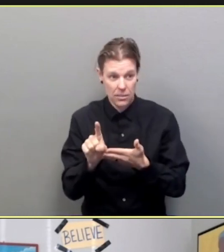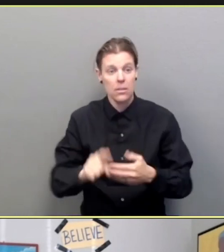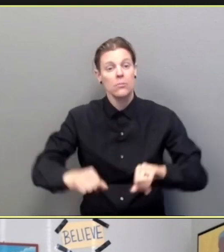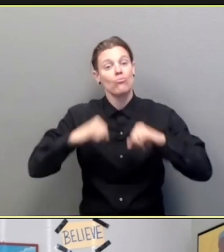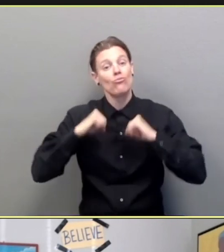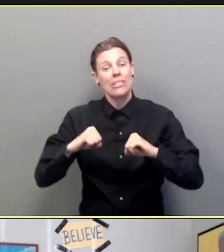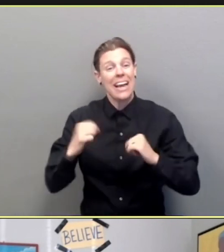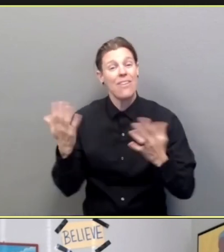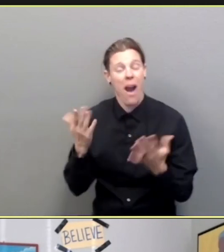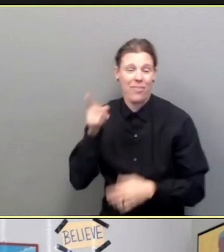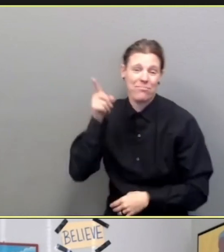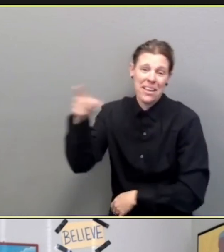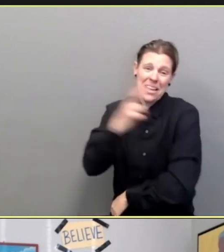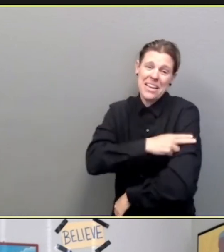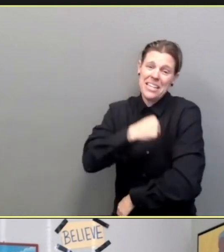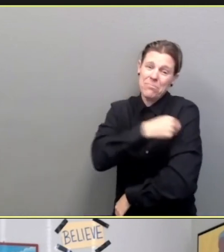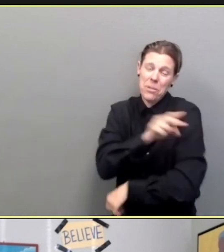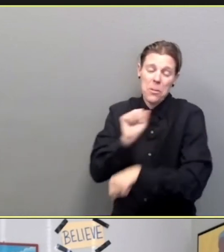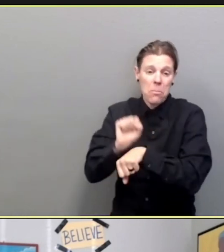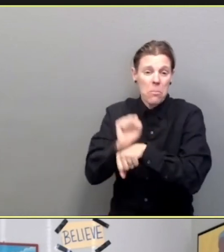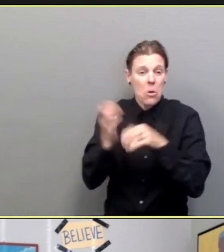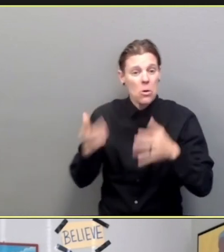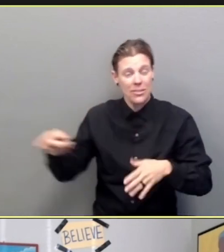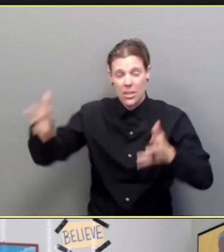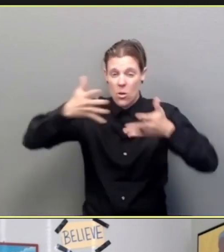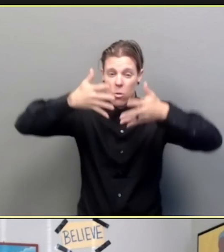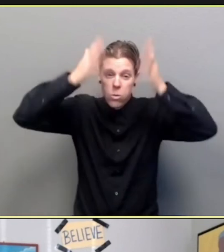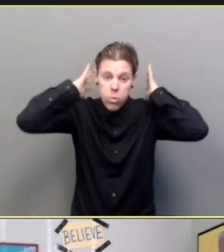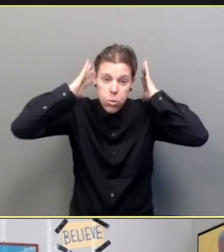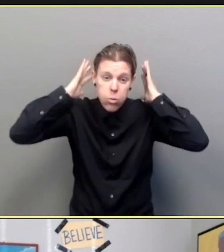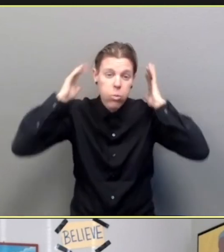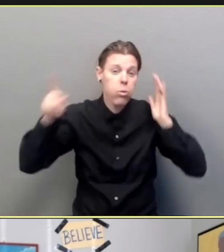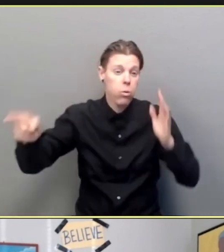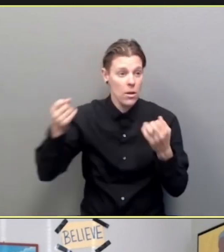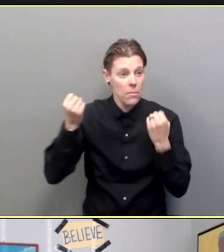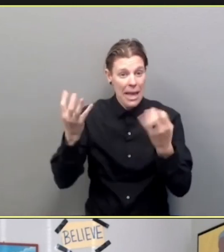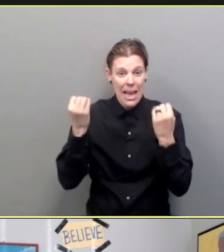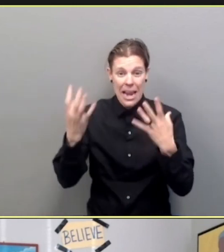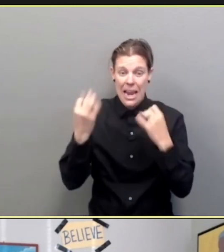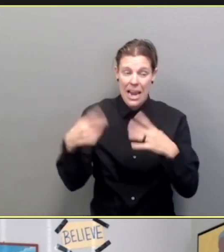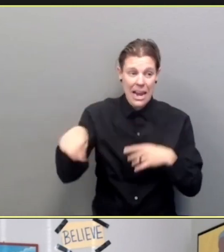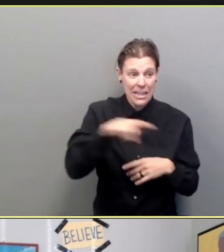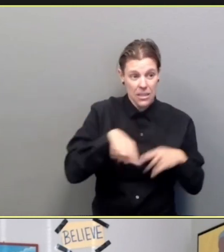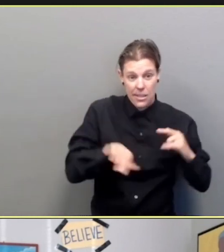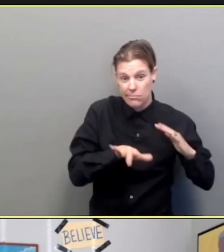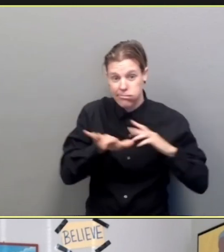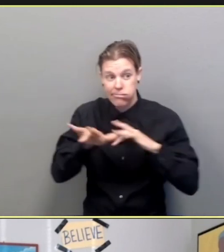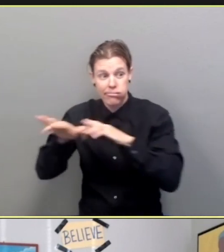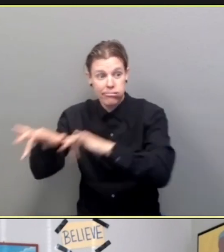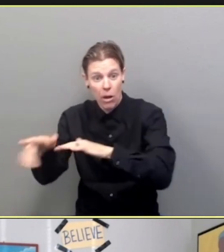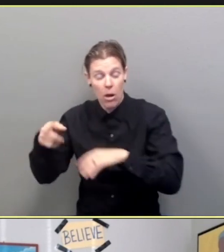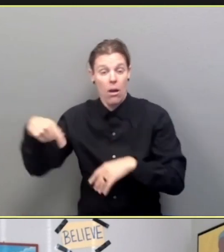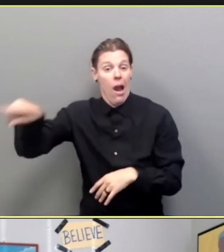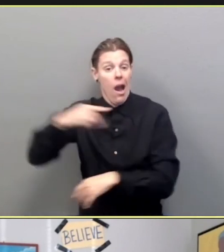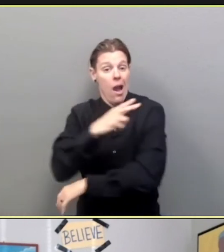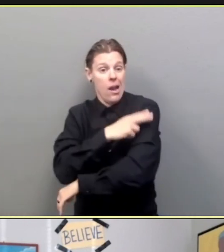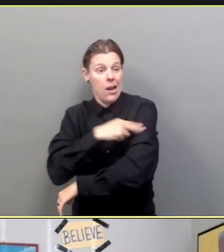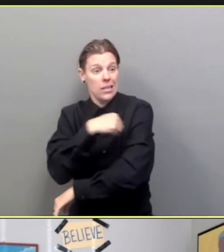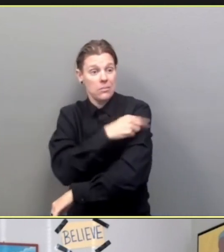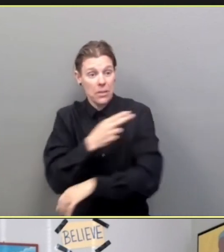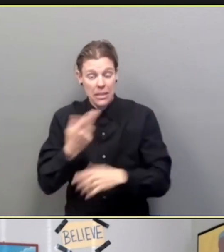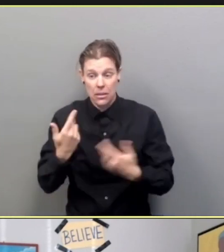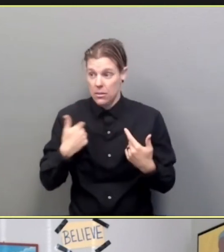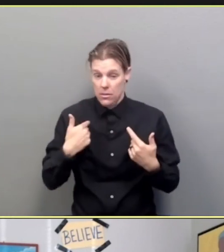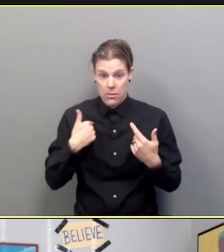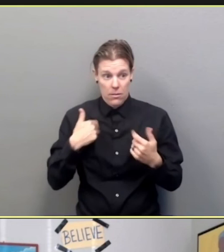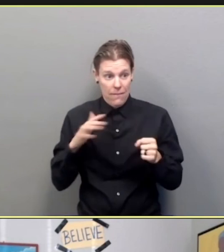sitting around tables right now trying to decide whether their hospitals as well will go into a crisis standards of care